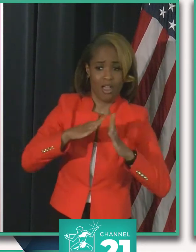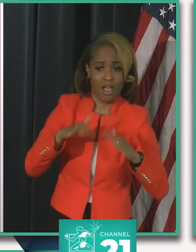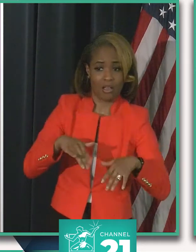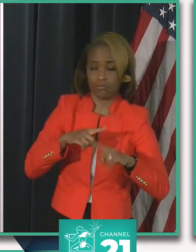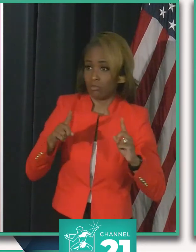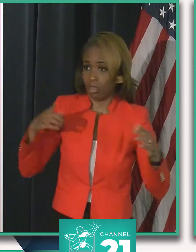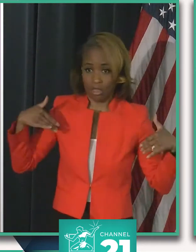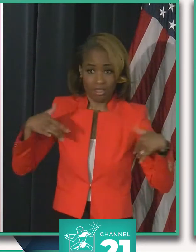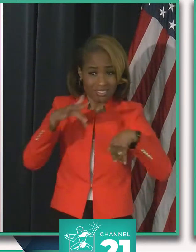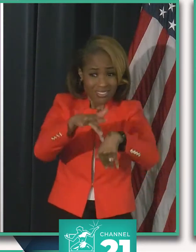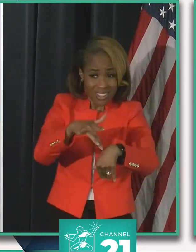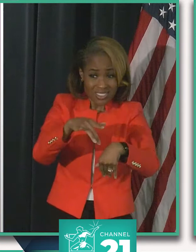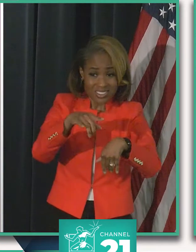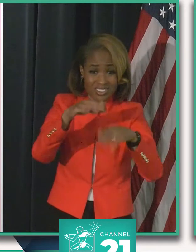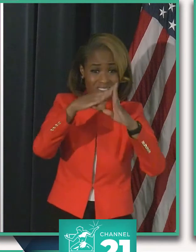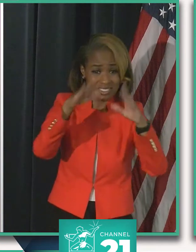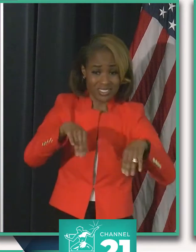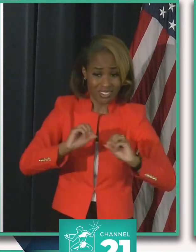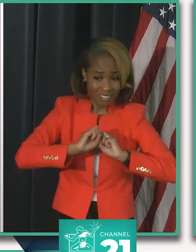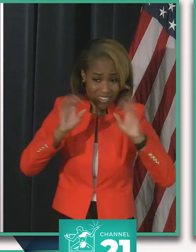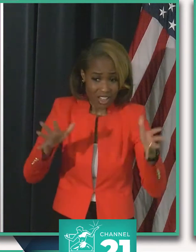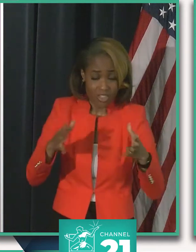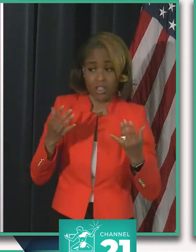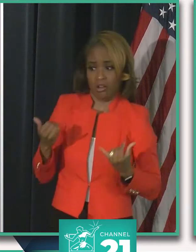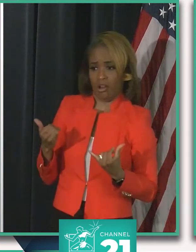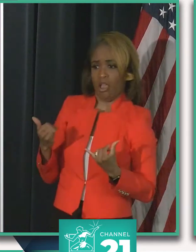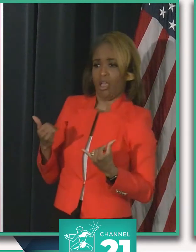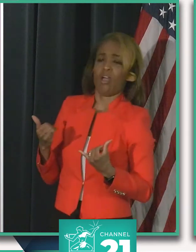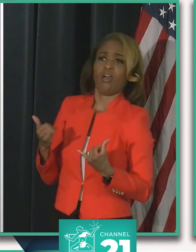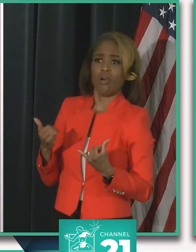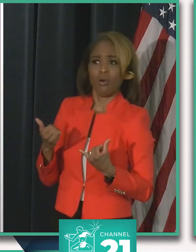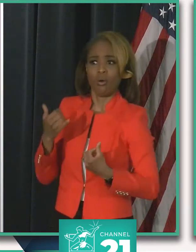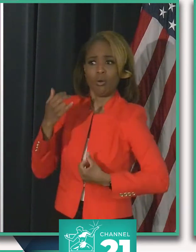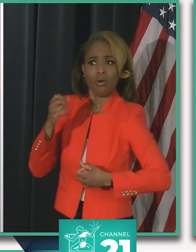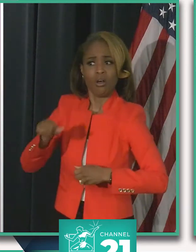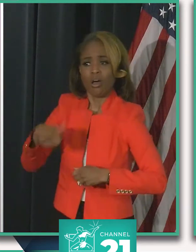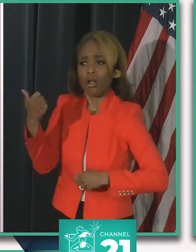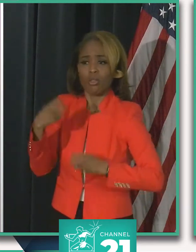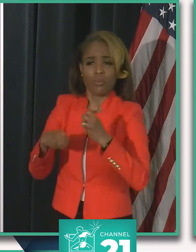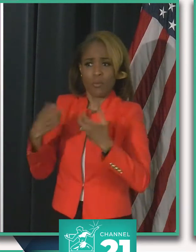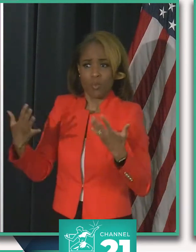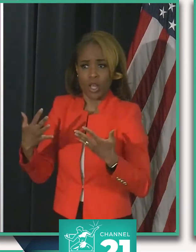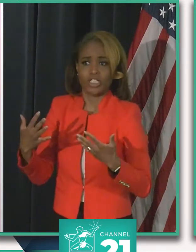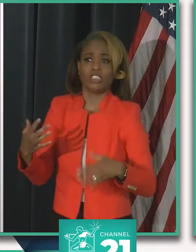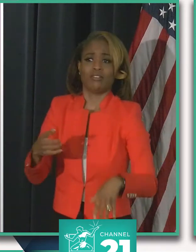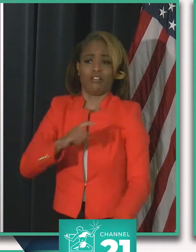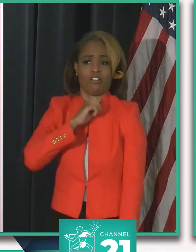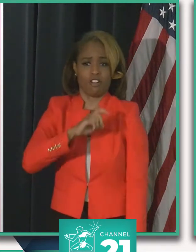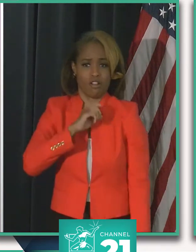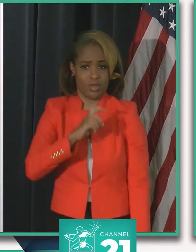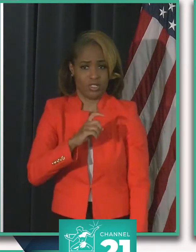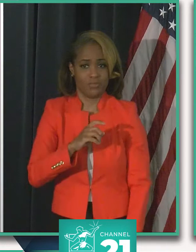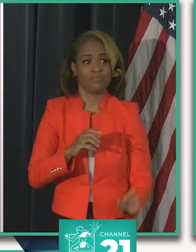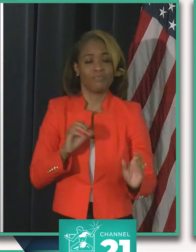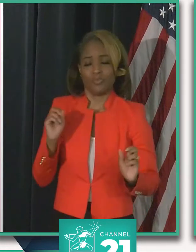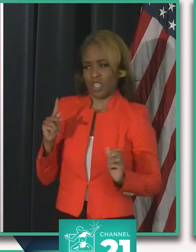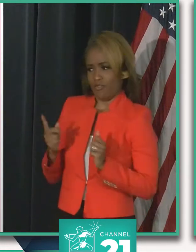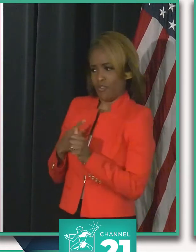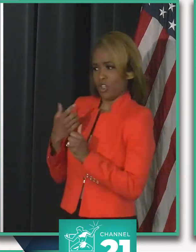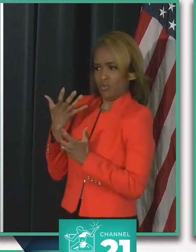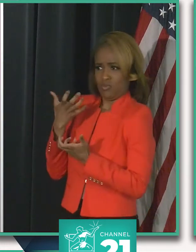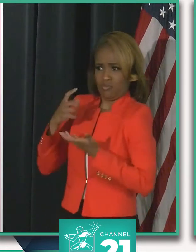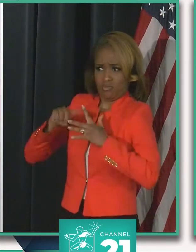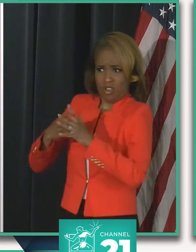torn those down. Now I'm having a problem with the garbage. So let me start you with the lots, because I want to see if I can get you these